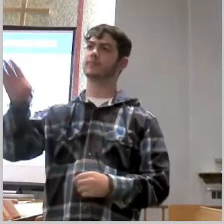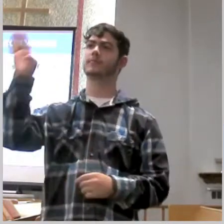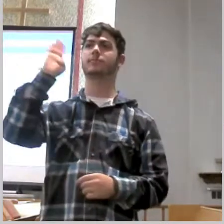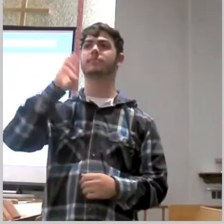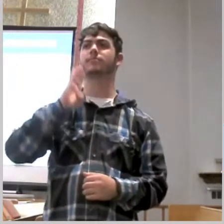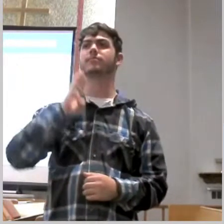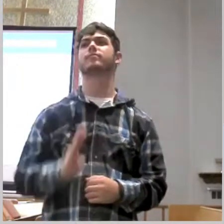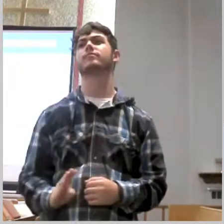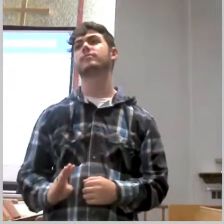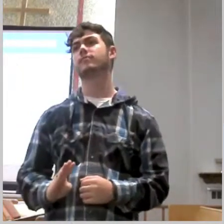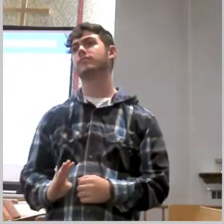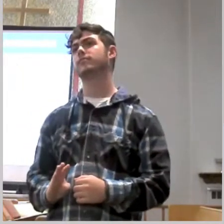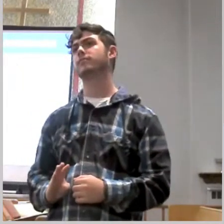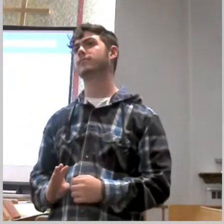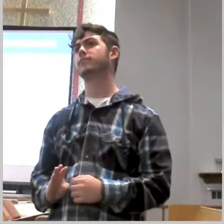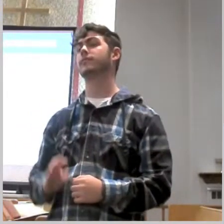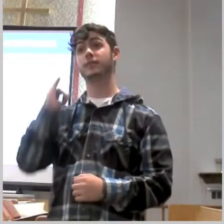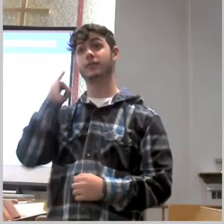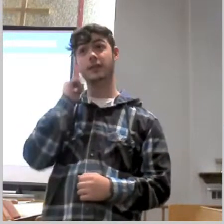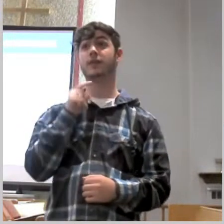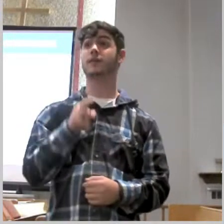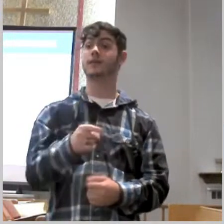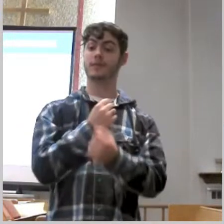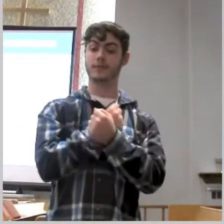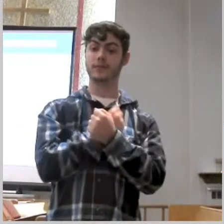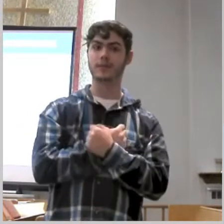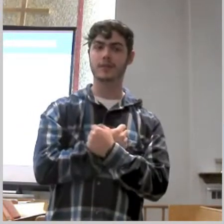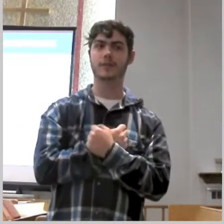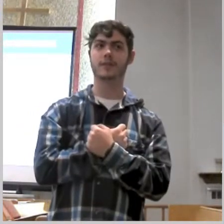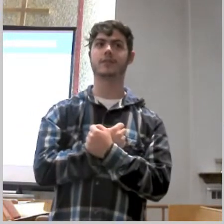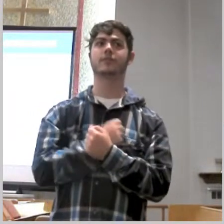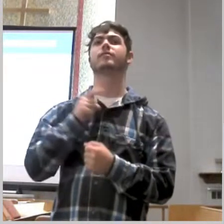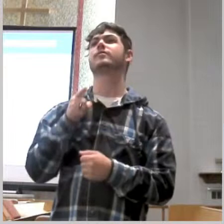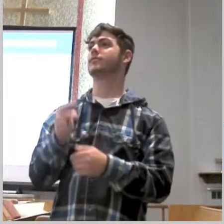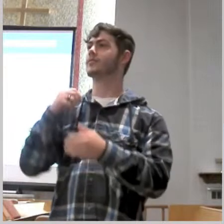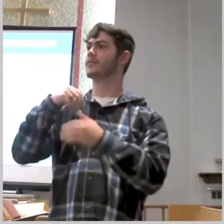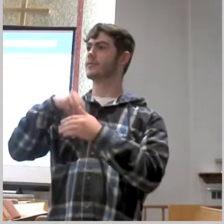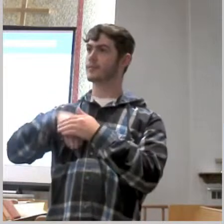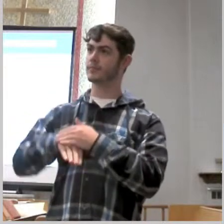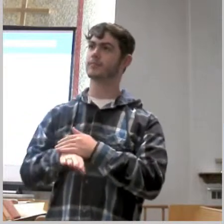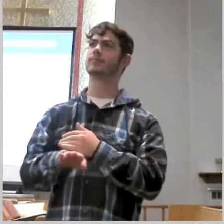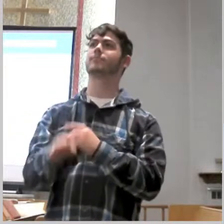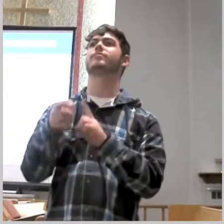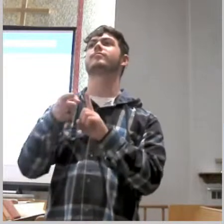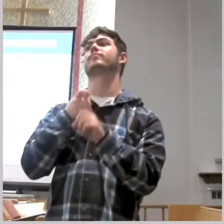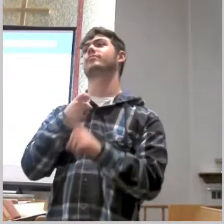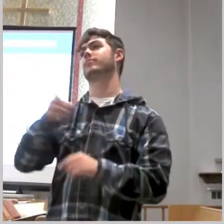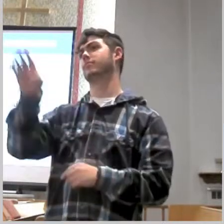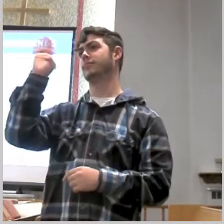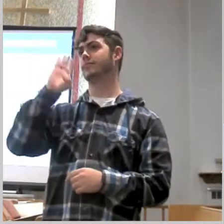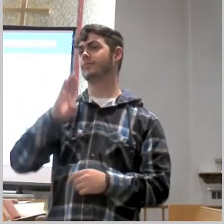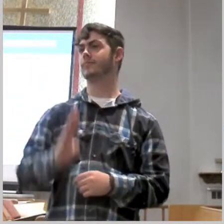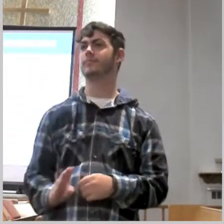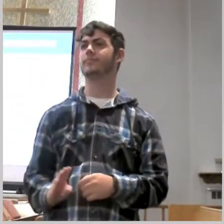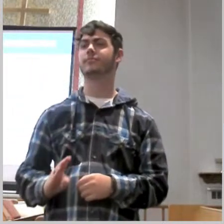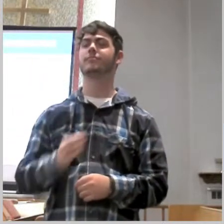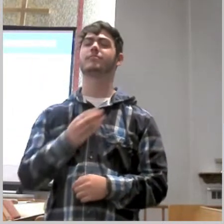God is love, oh, God is love, God is love,